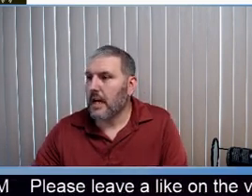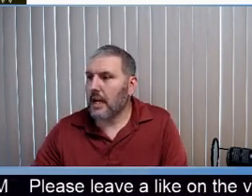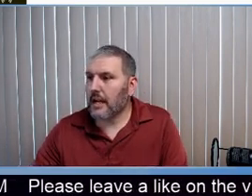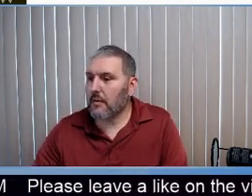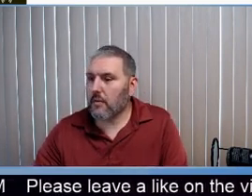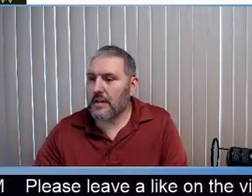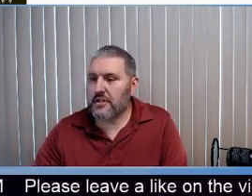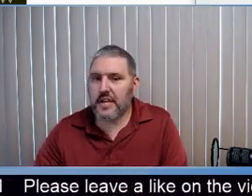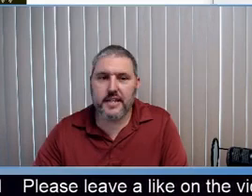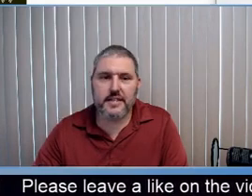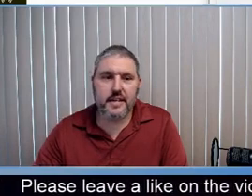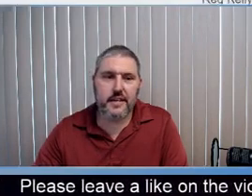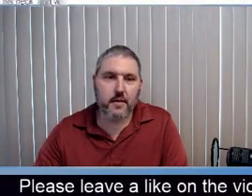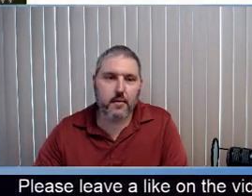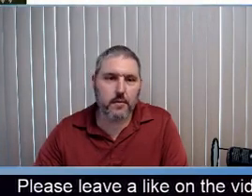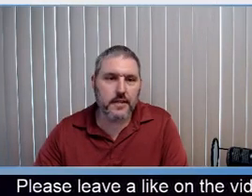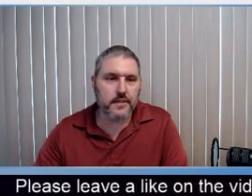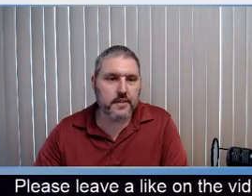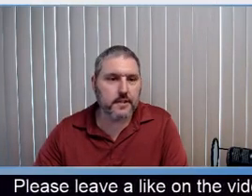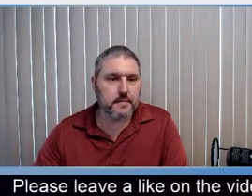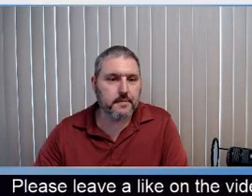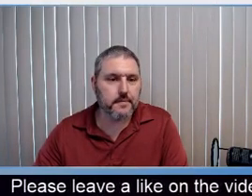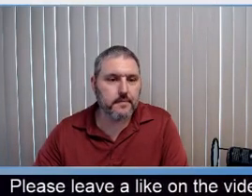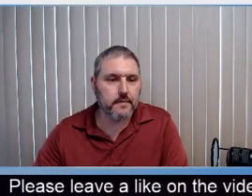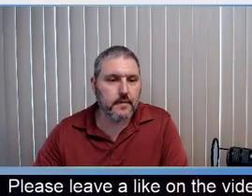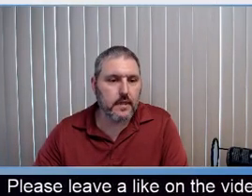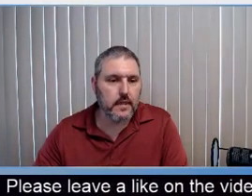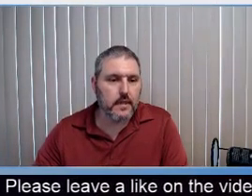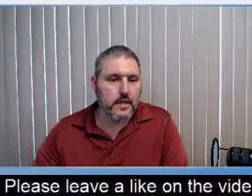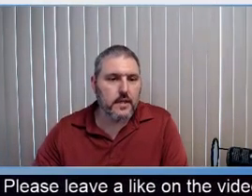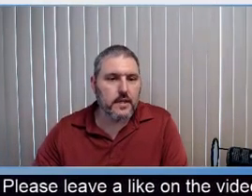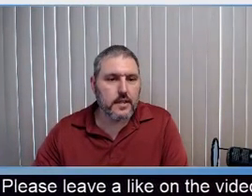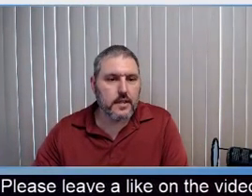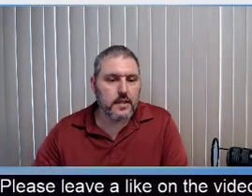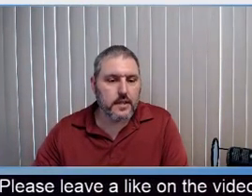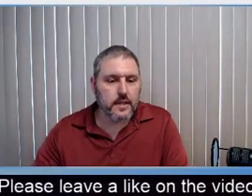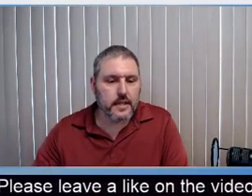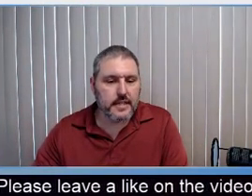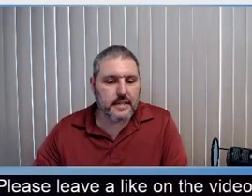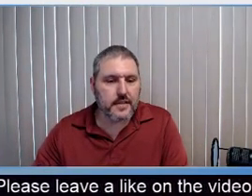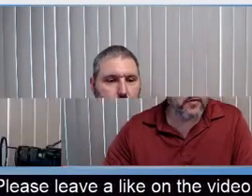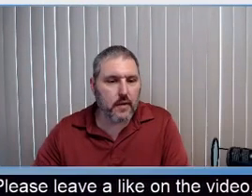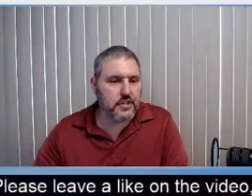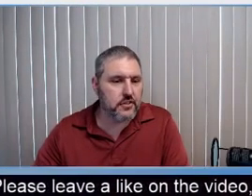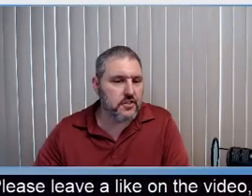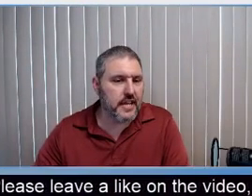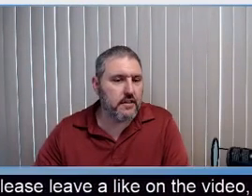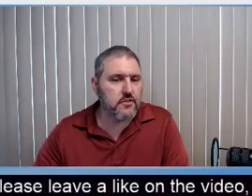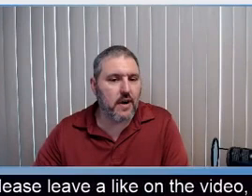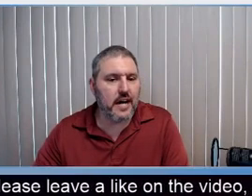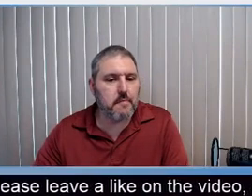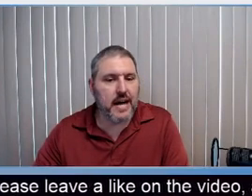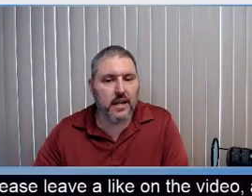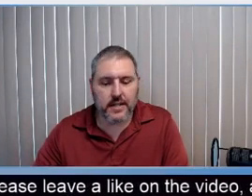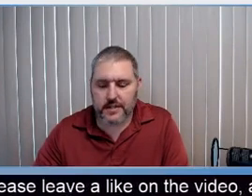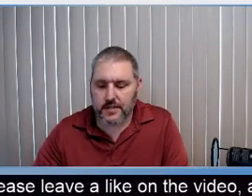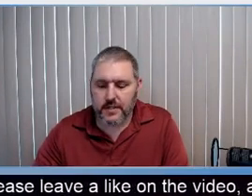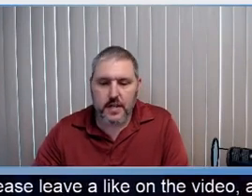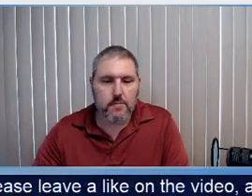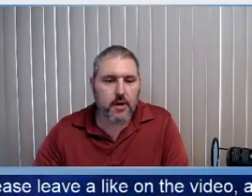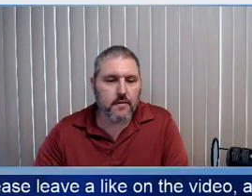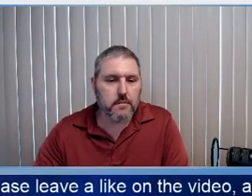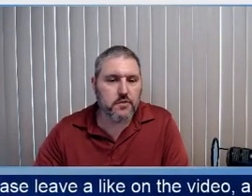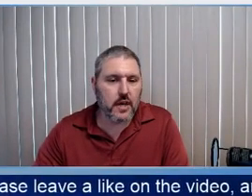I like what Reg Kelly said here. I want to read it to you. He said the racial scales are out of